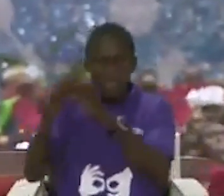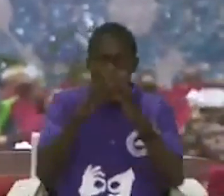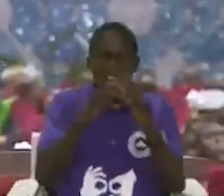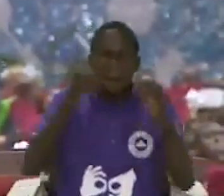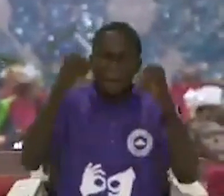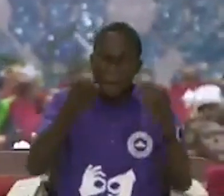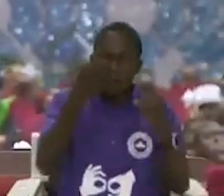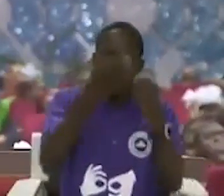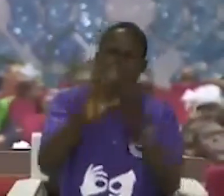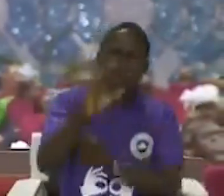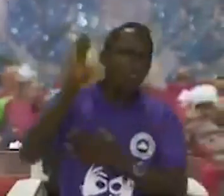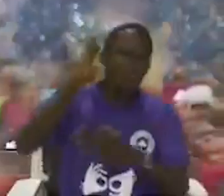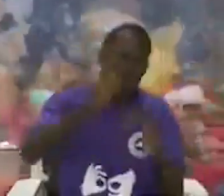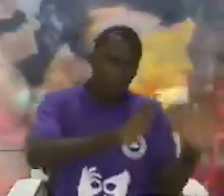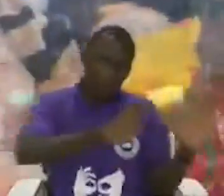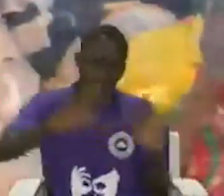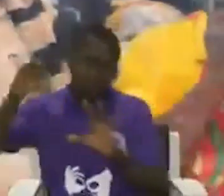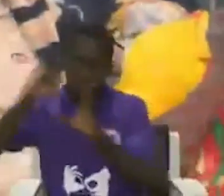in the mighty name of Jesus.